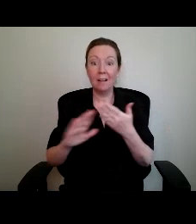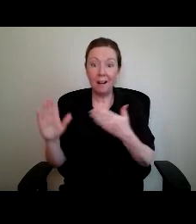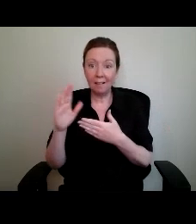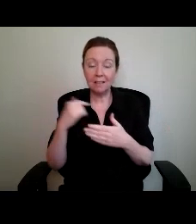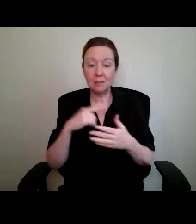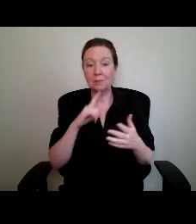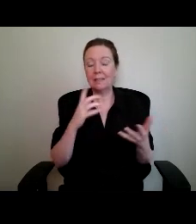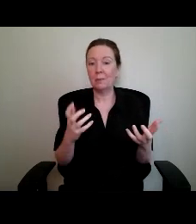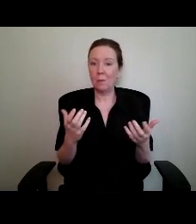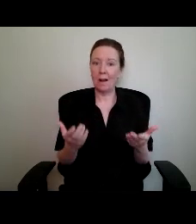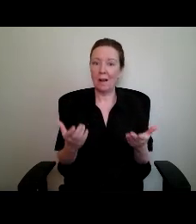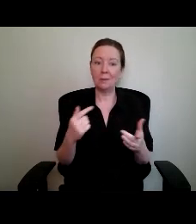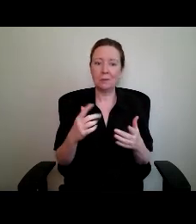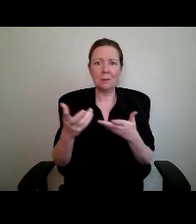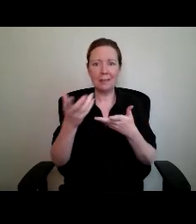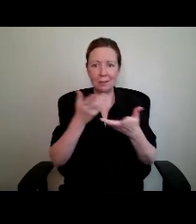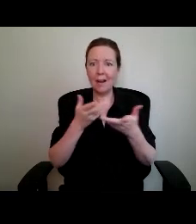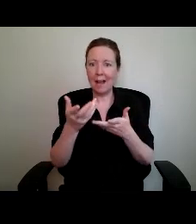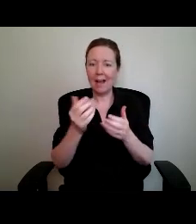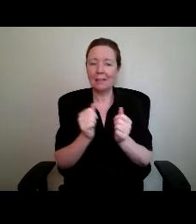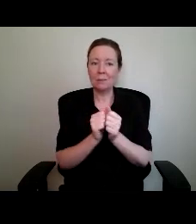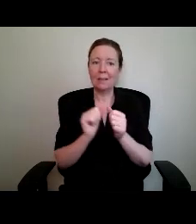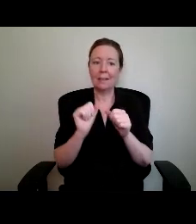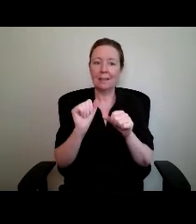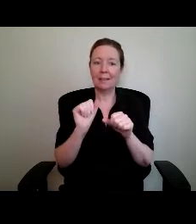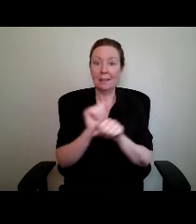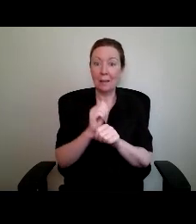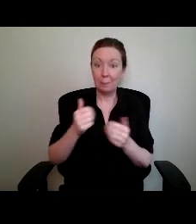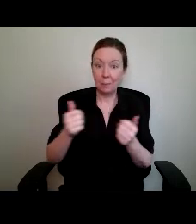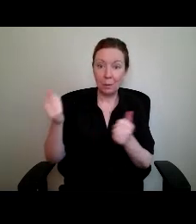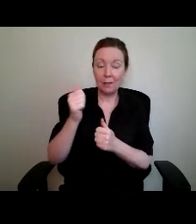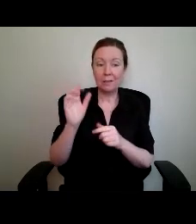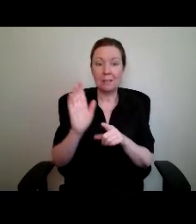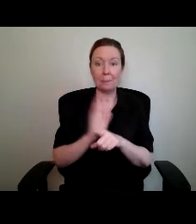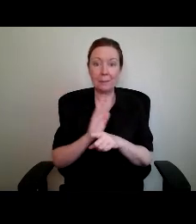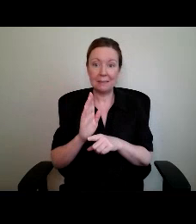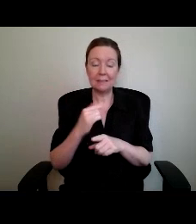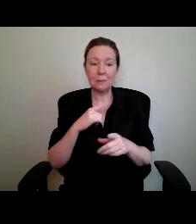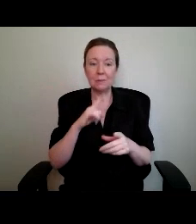want you to interact with employers and businesses. We really want you to start